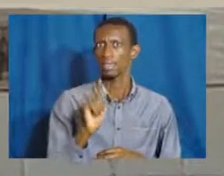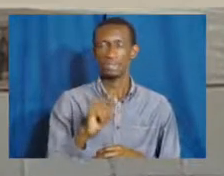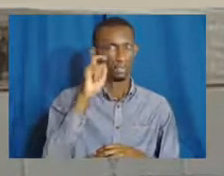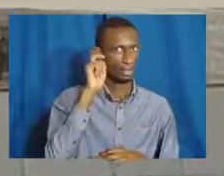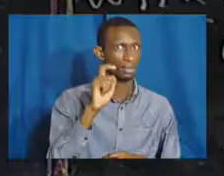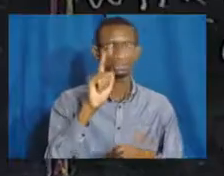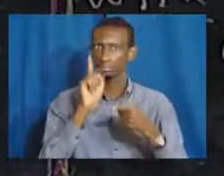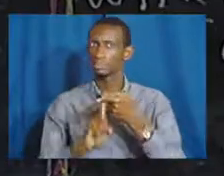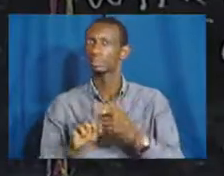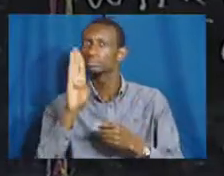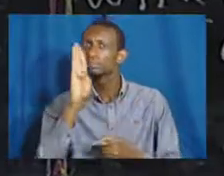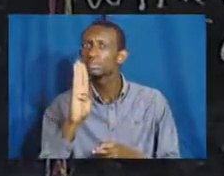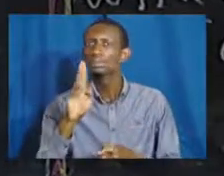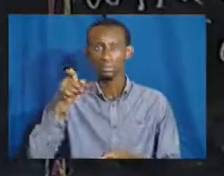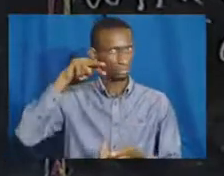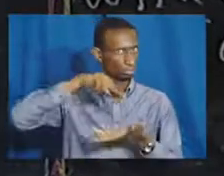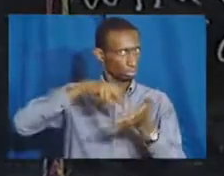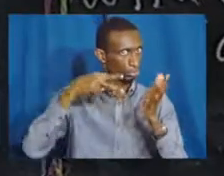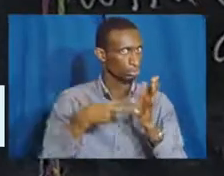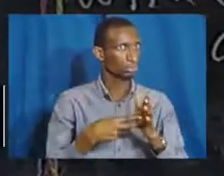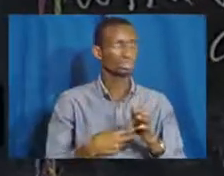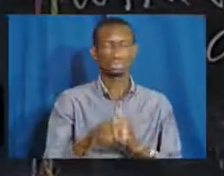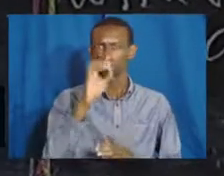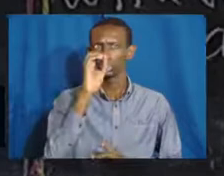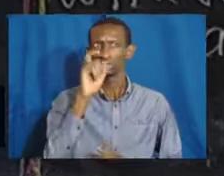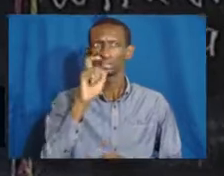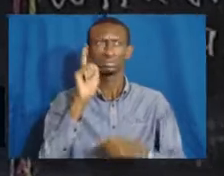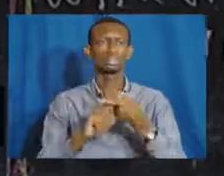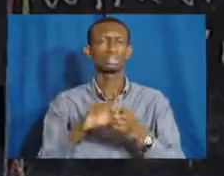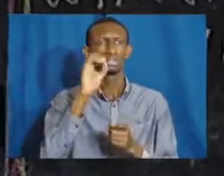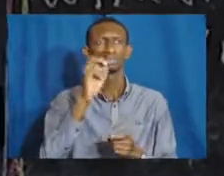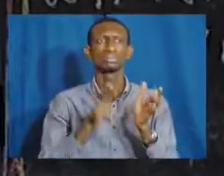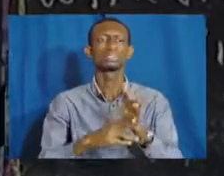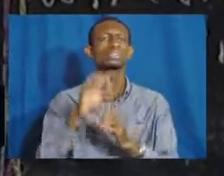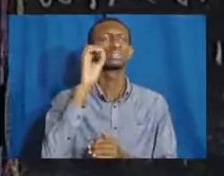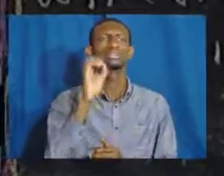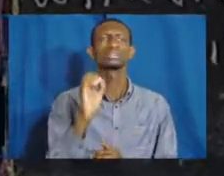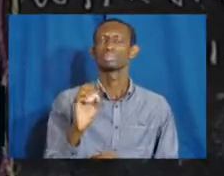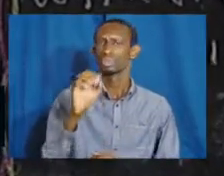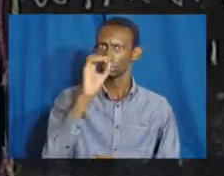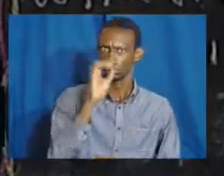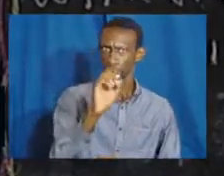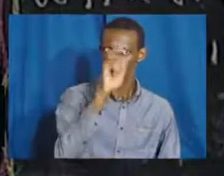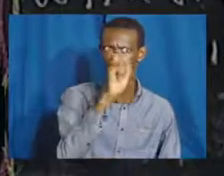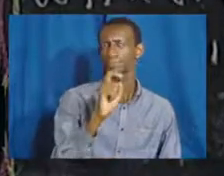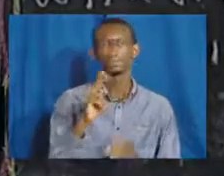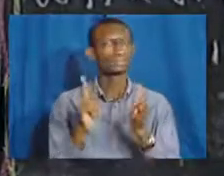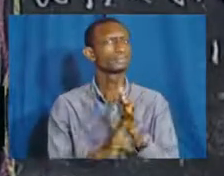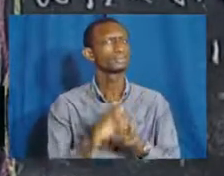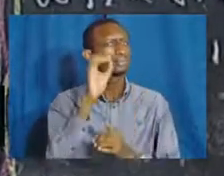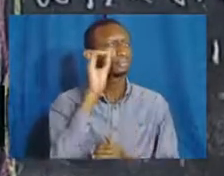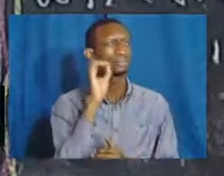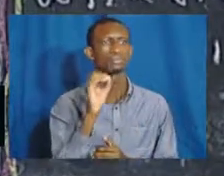means 0X plus zero equals zero, 0X is equal to zero.